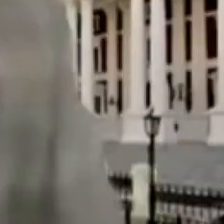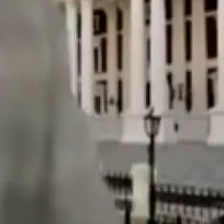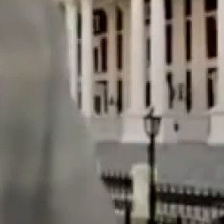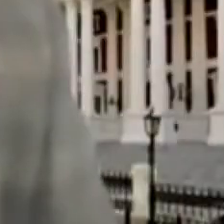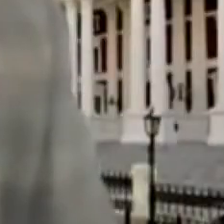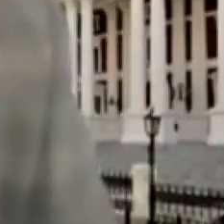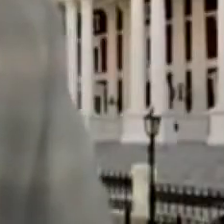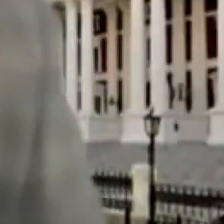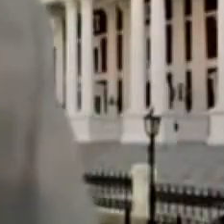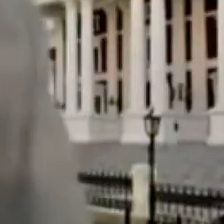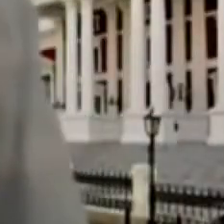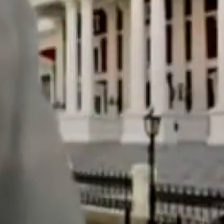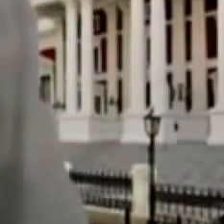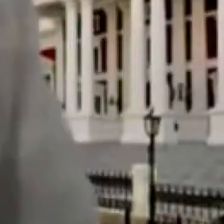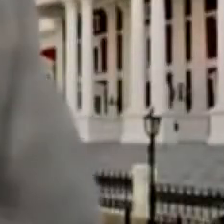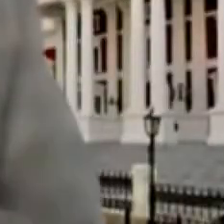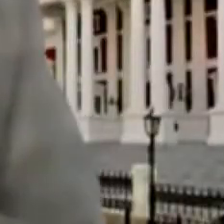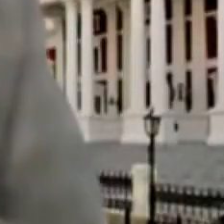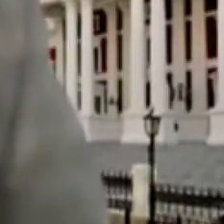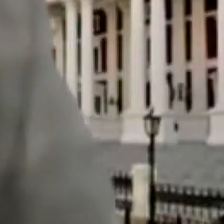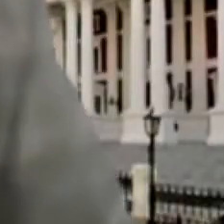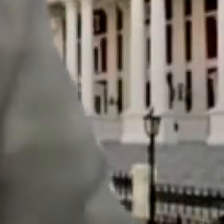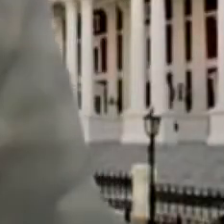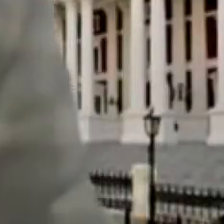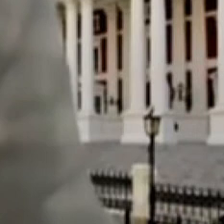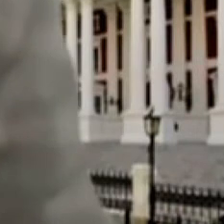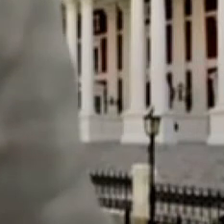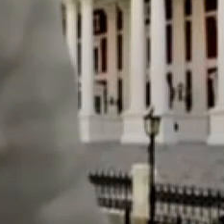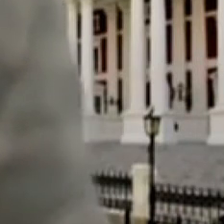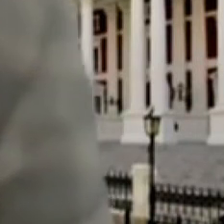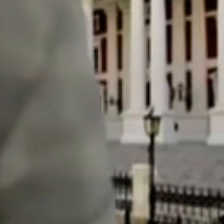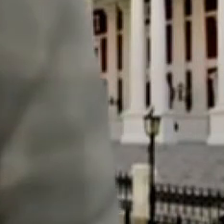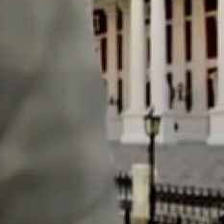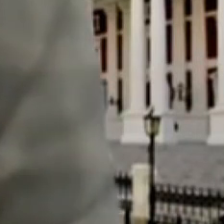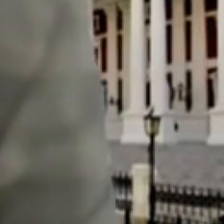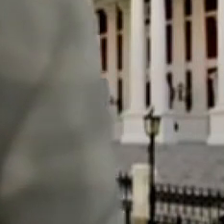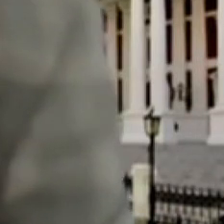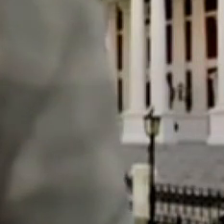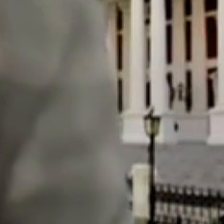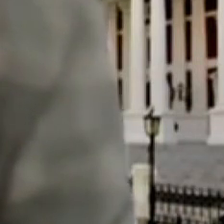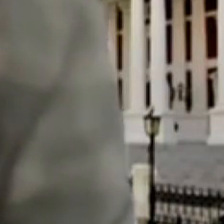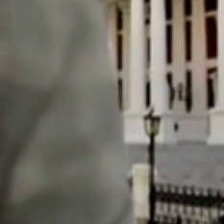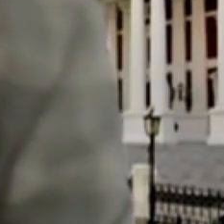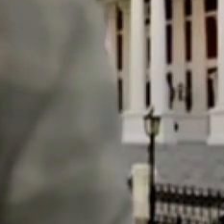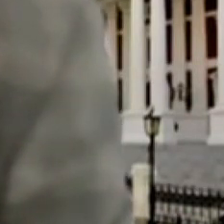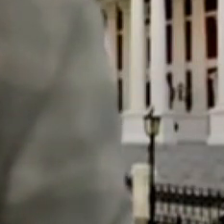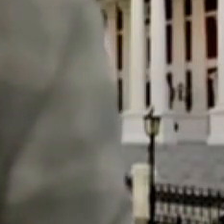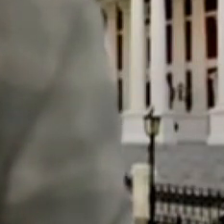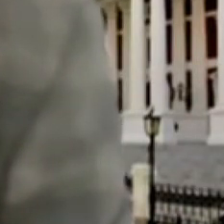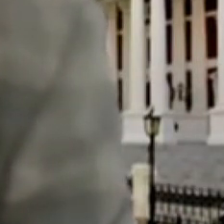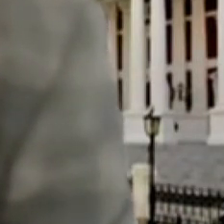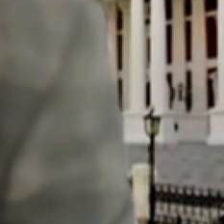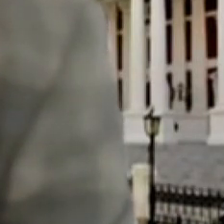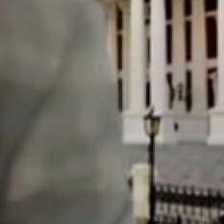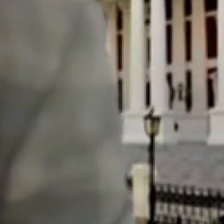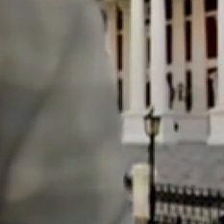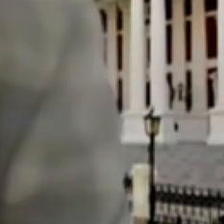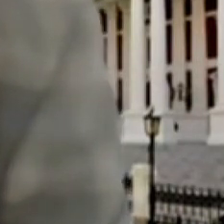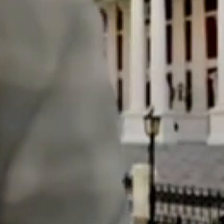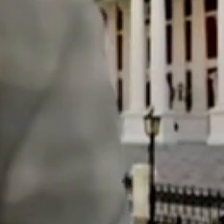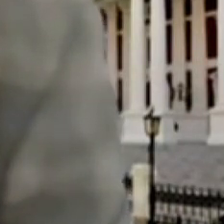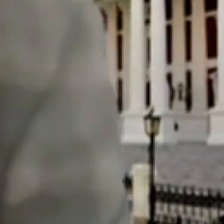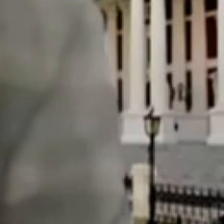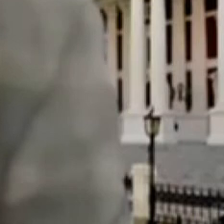Thank you, Honorable Deputy Speaker. I would just like to know from the